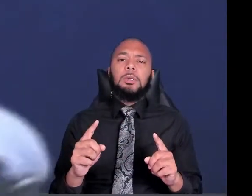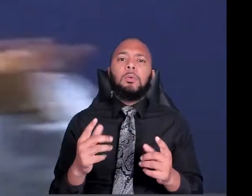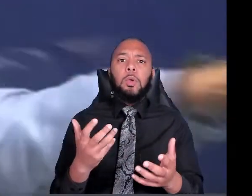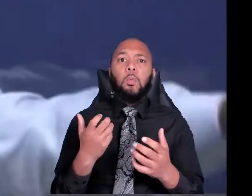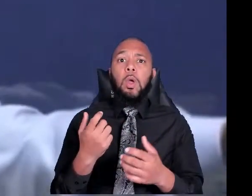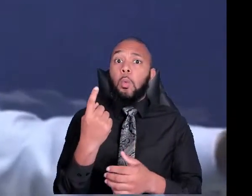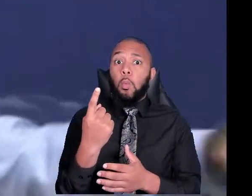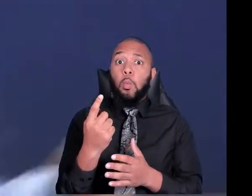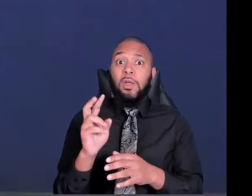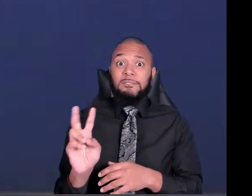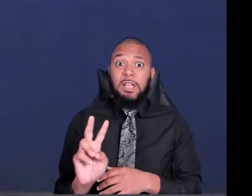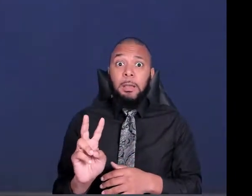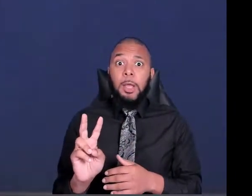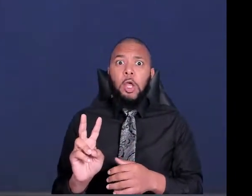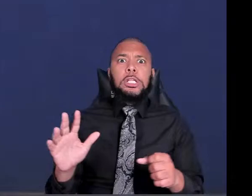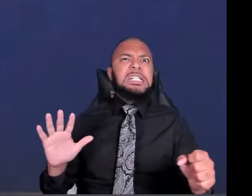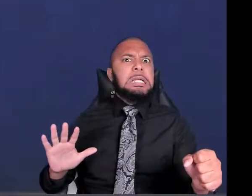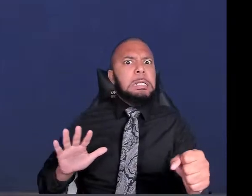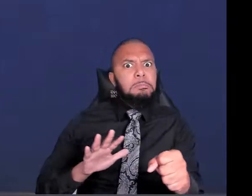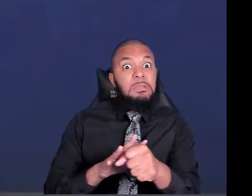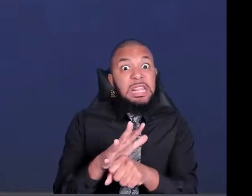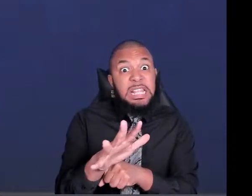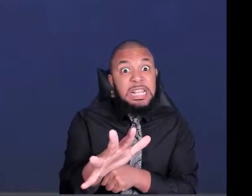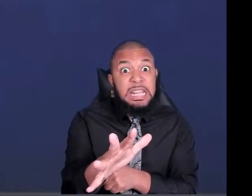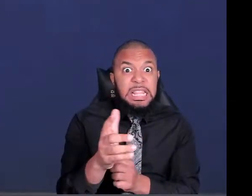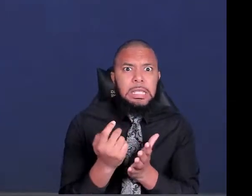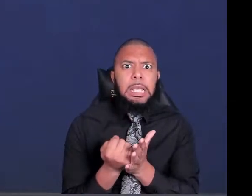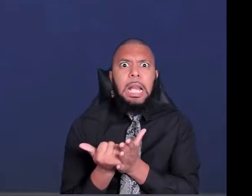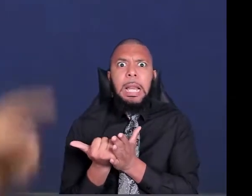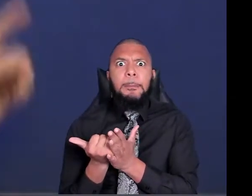to completely eliminate itself.